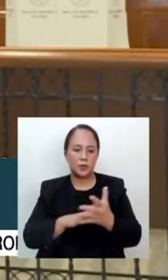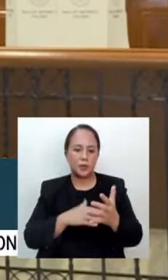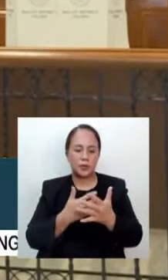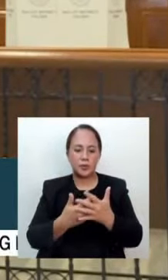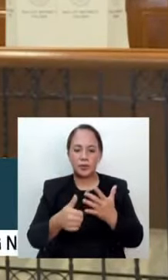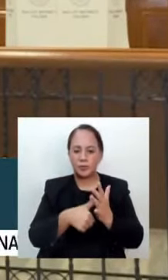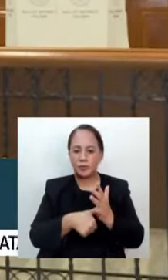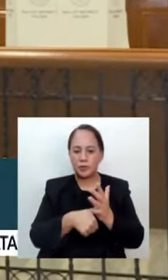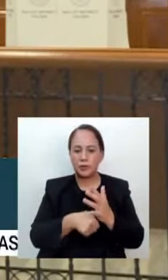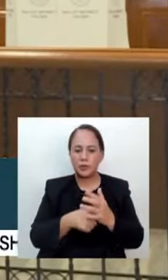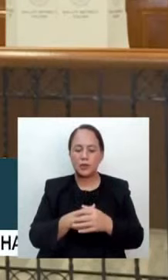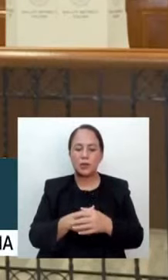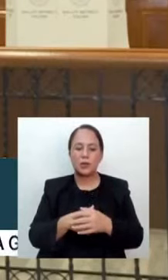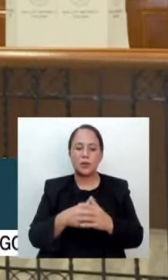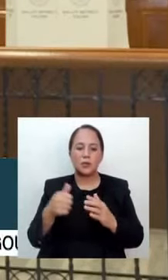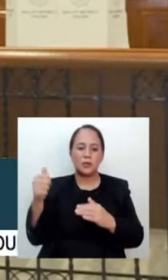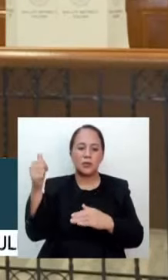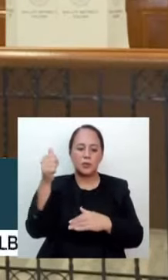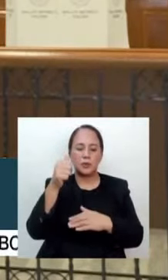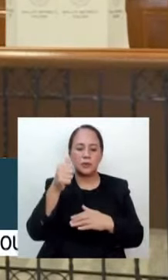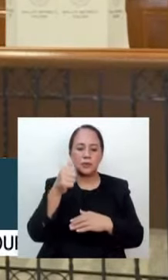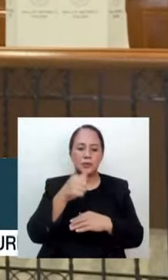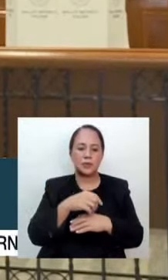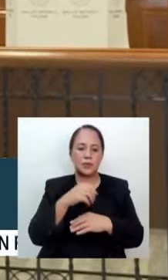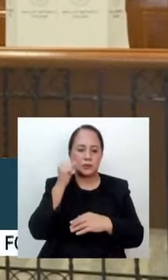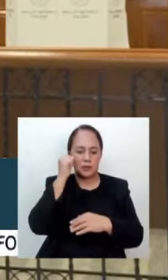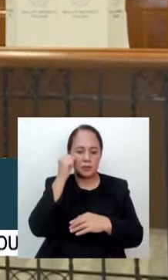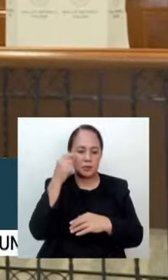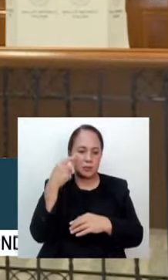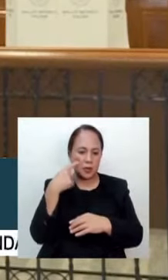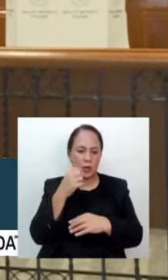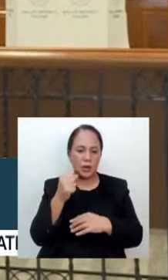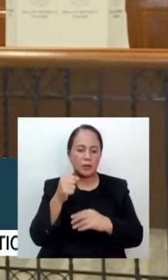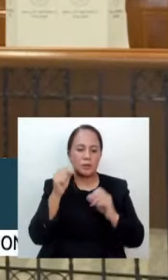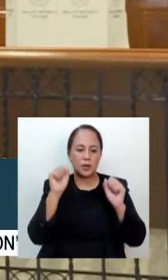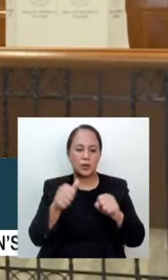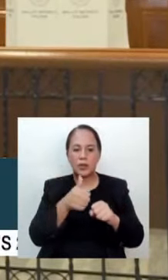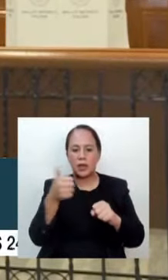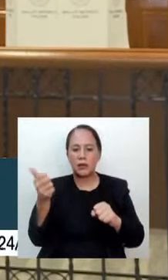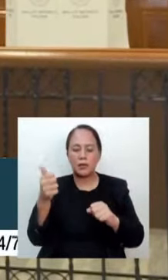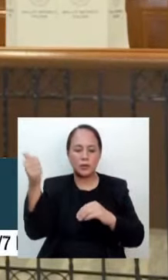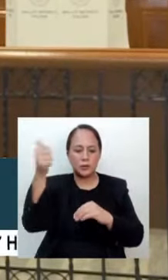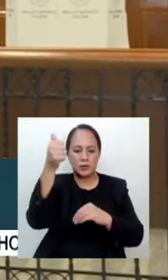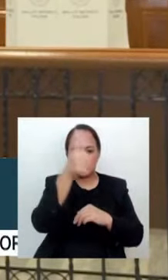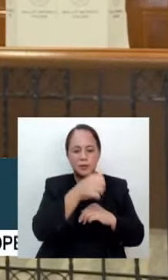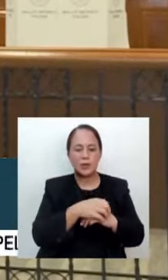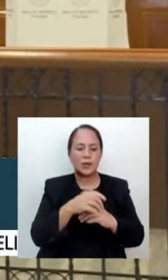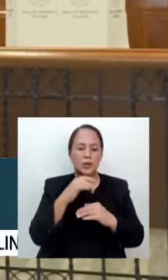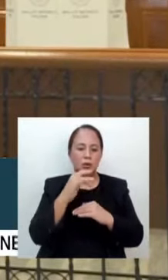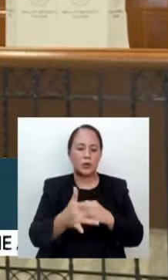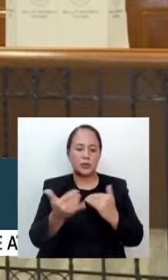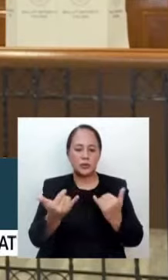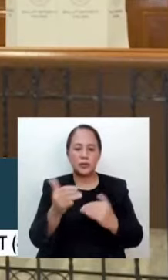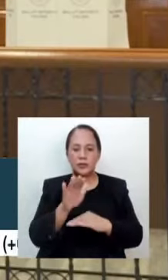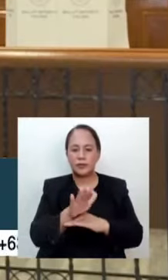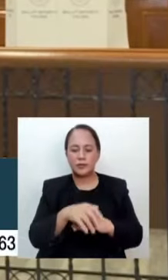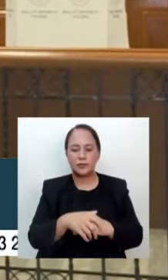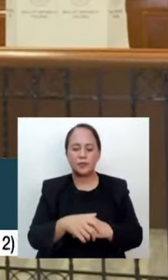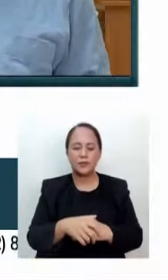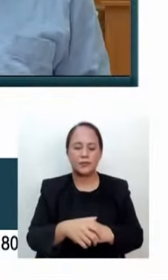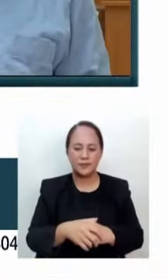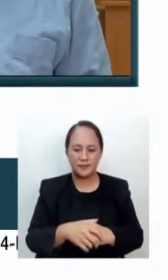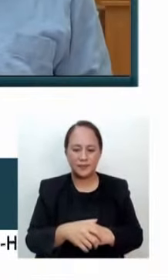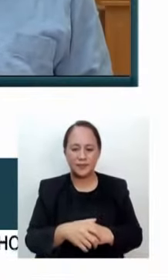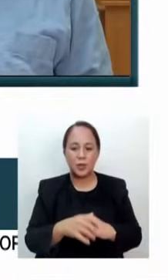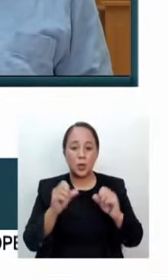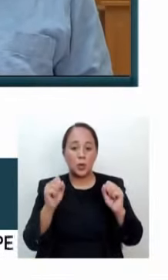of Commissioner or of Chairman Saidamen Pangarungan and possibly other commissioners earlier this afternoon. Carmina? All right,